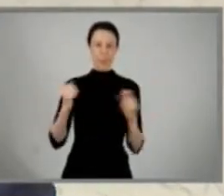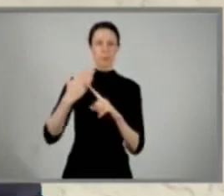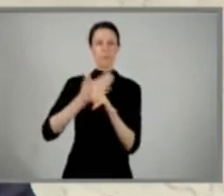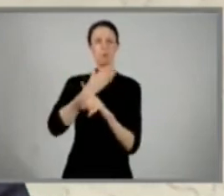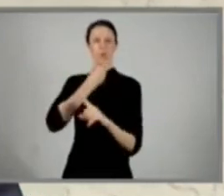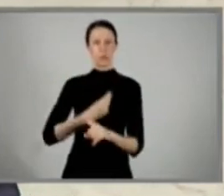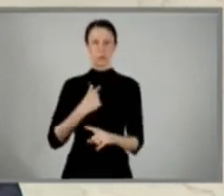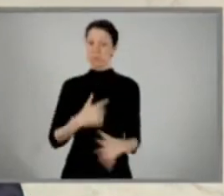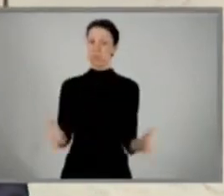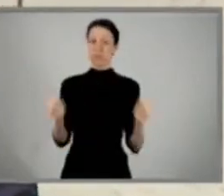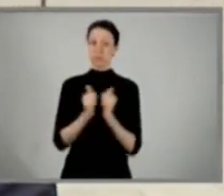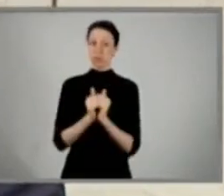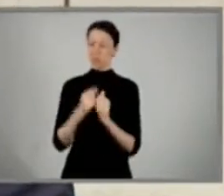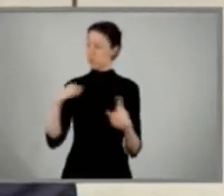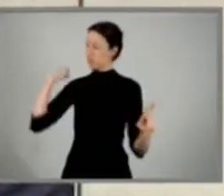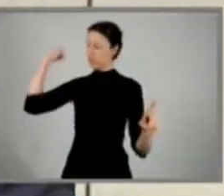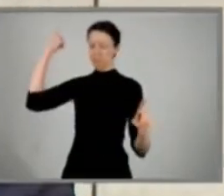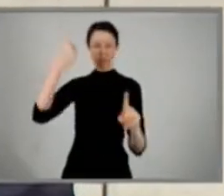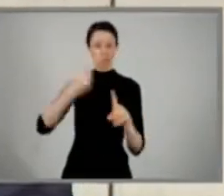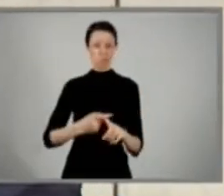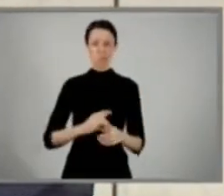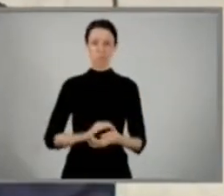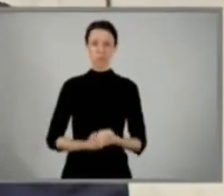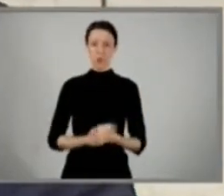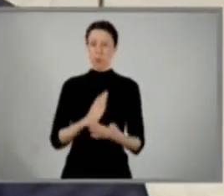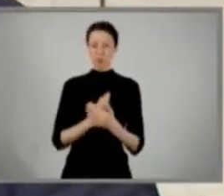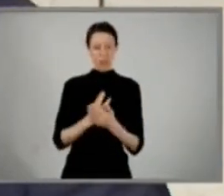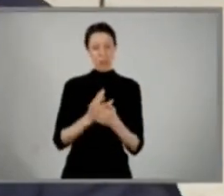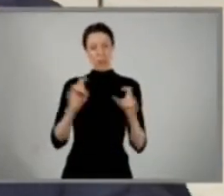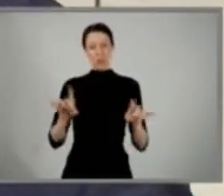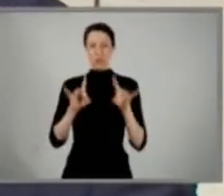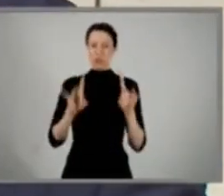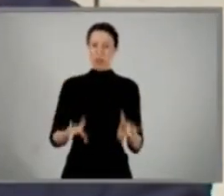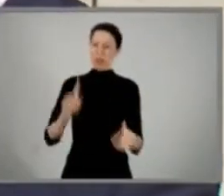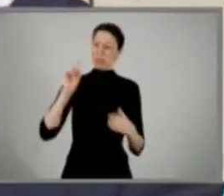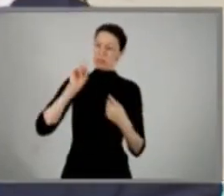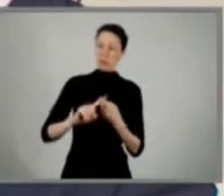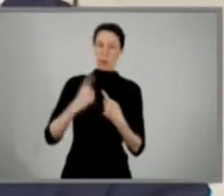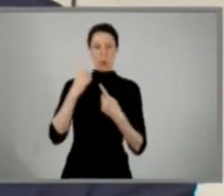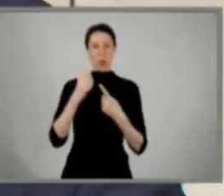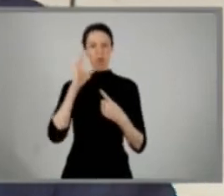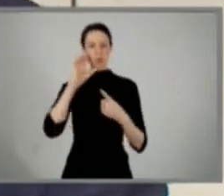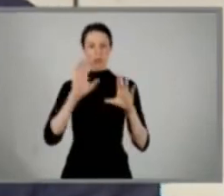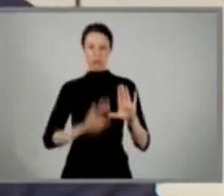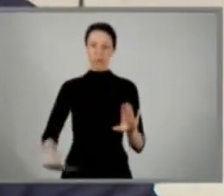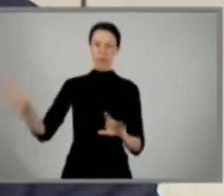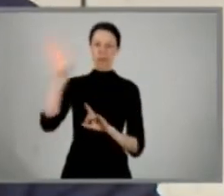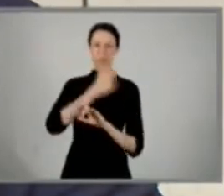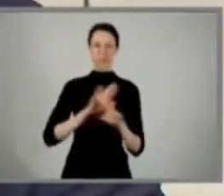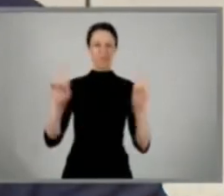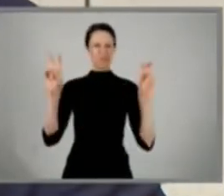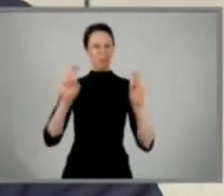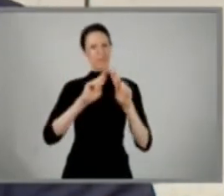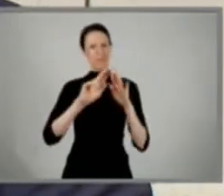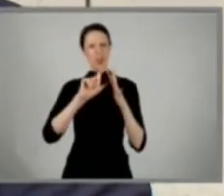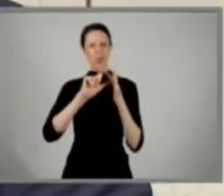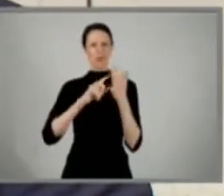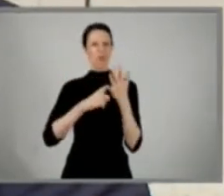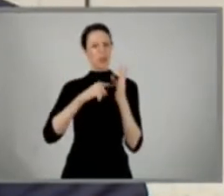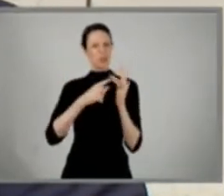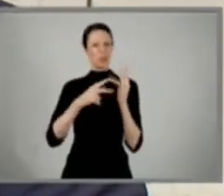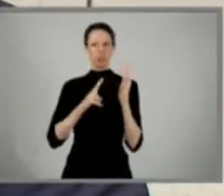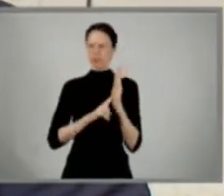jurisdictions. I mean, the Federation is still the Federation. That hasn't changed. The Constitution is still the Constitution. They both joined the meeting today very productively and